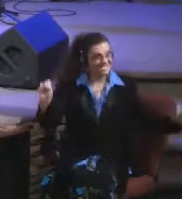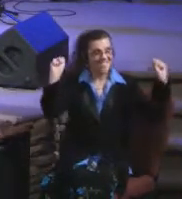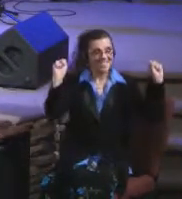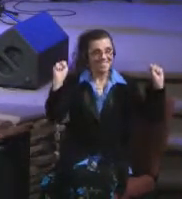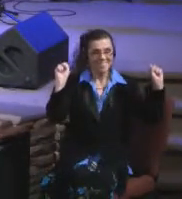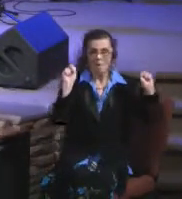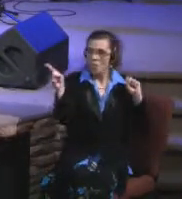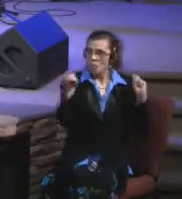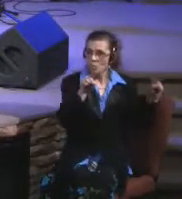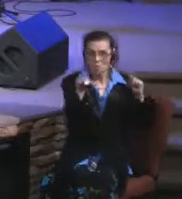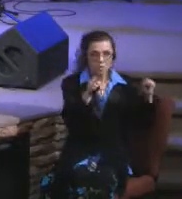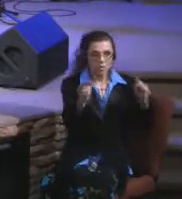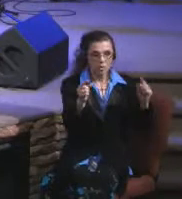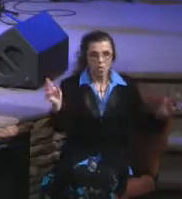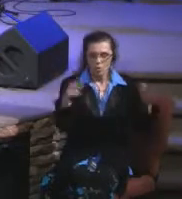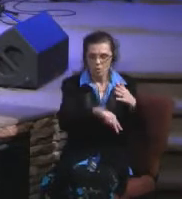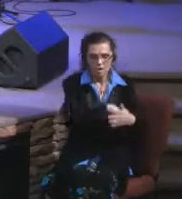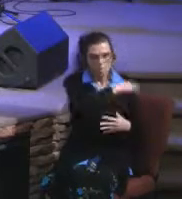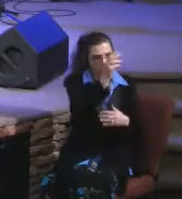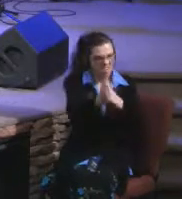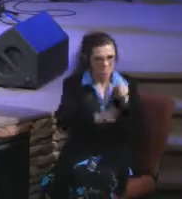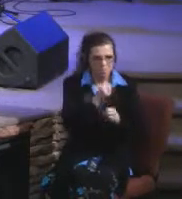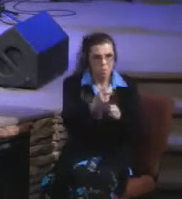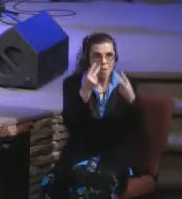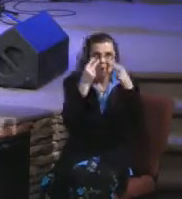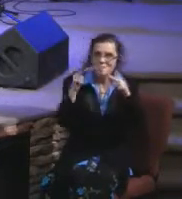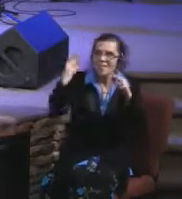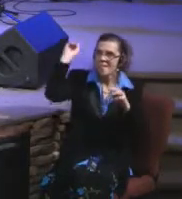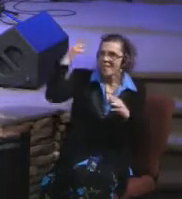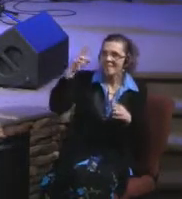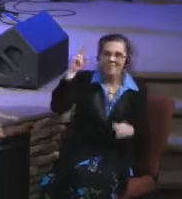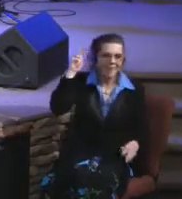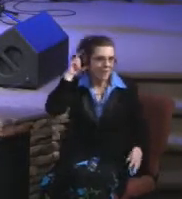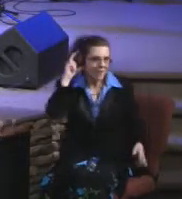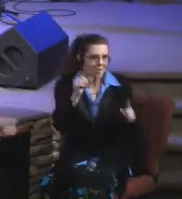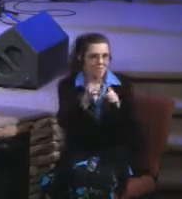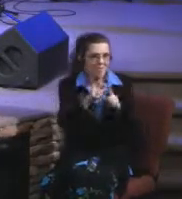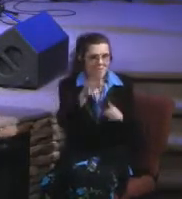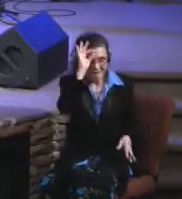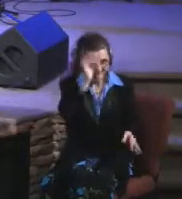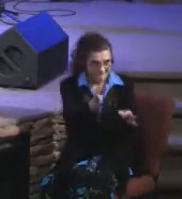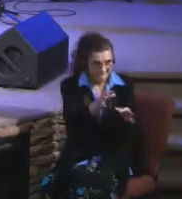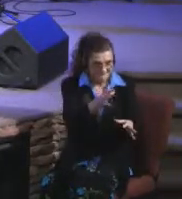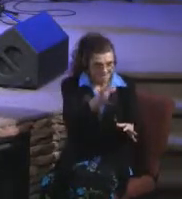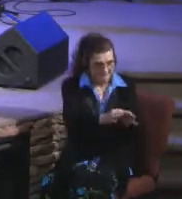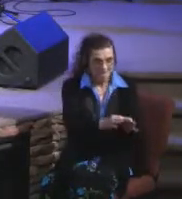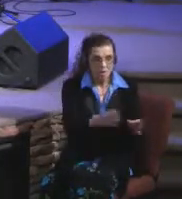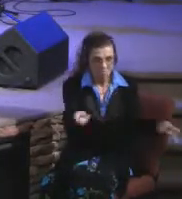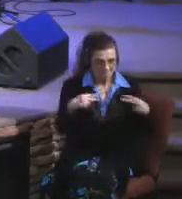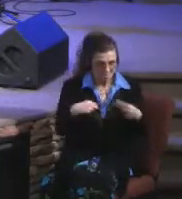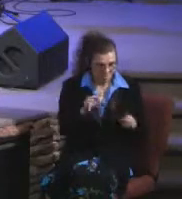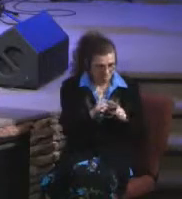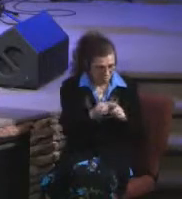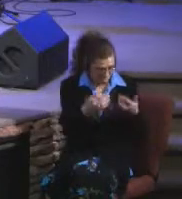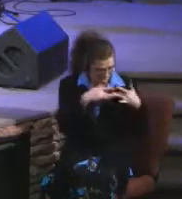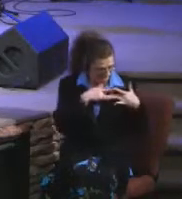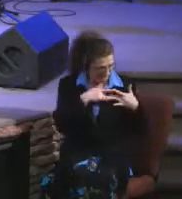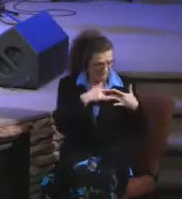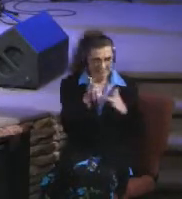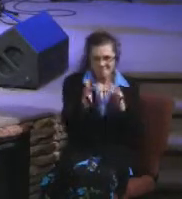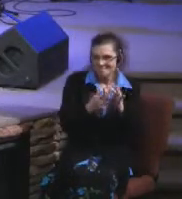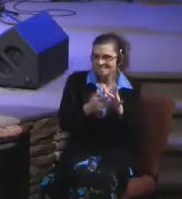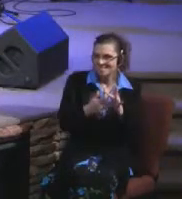and I, whenever we come up out of this world, we saw the light, amen. We heard the word of God, and by faith, we received that word into our hearts, amen. We received